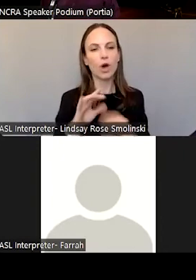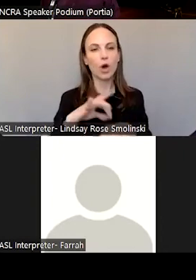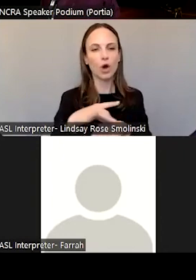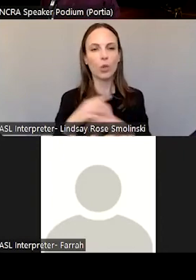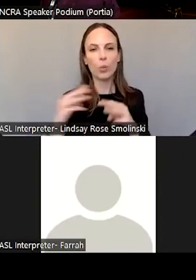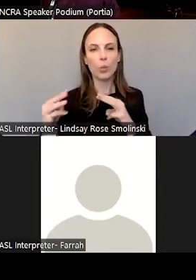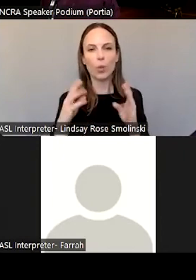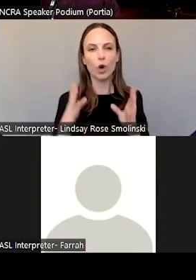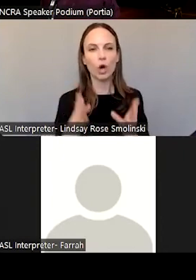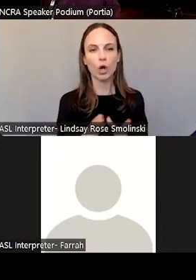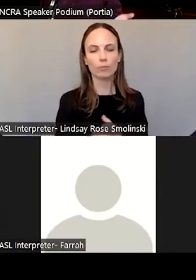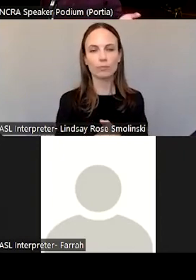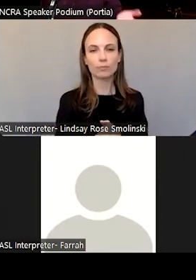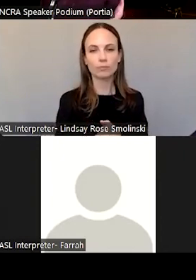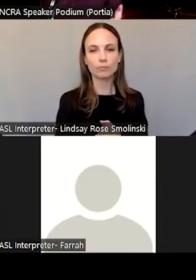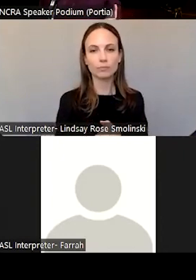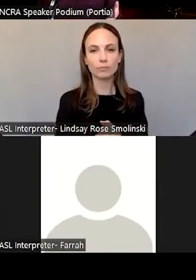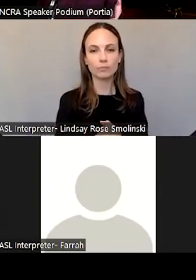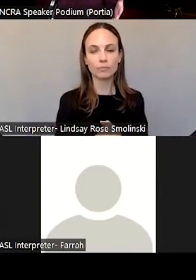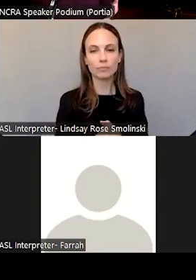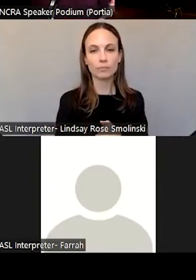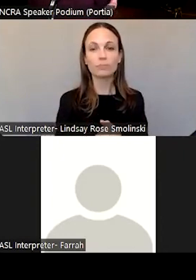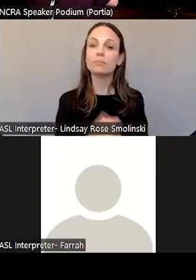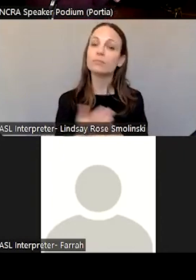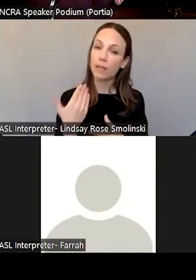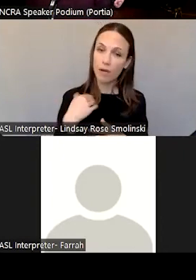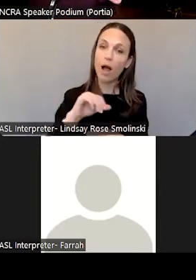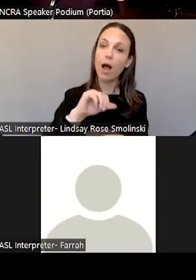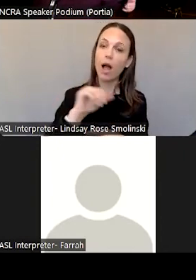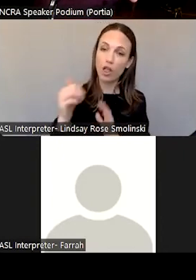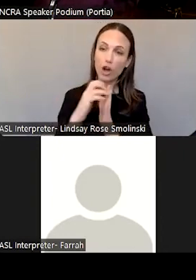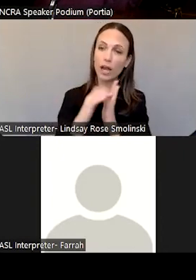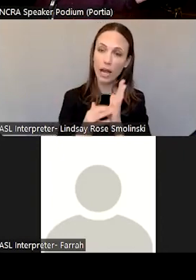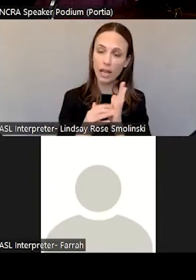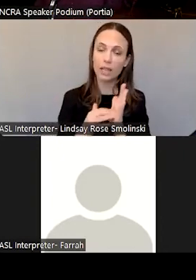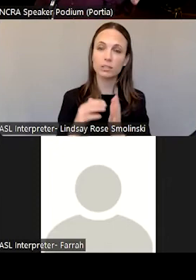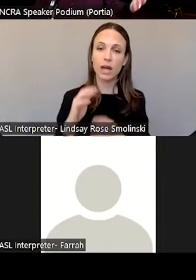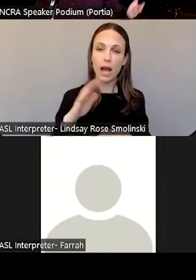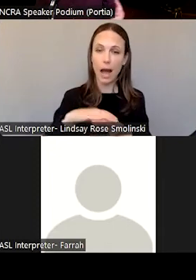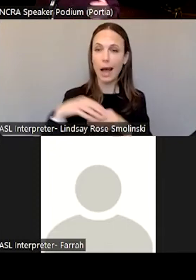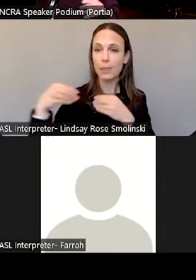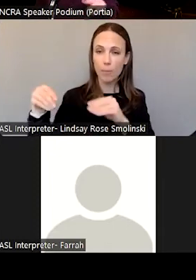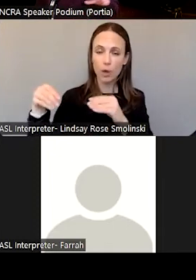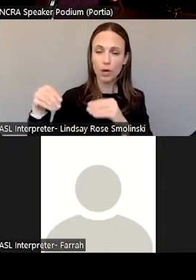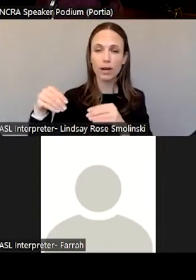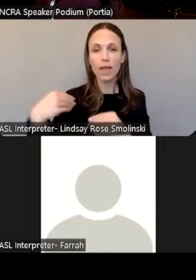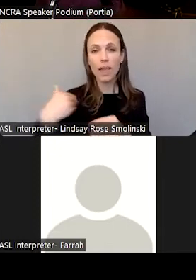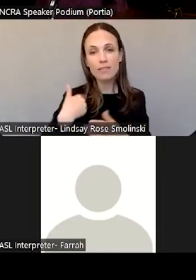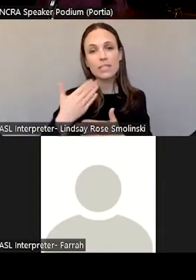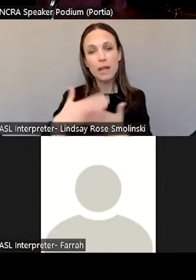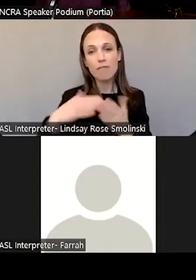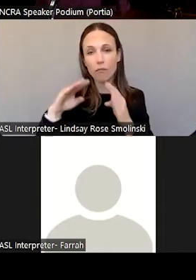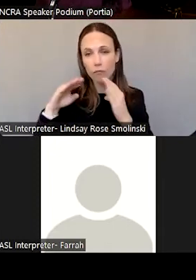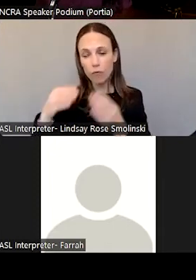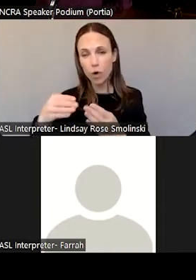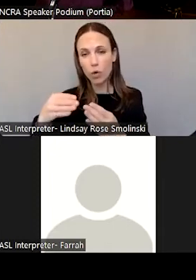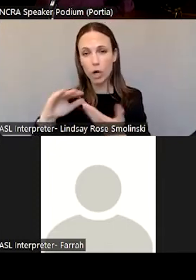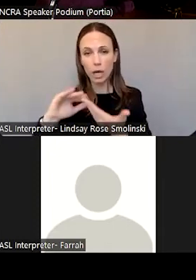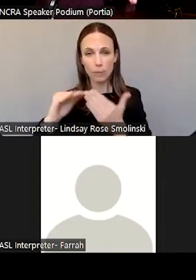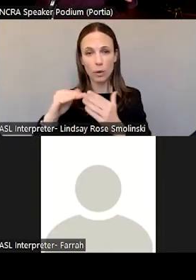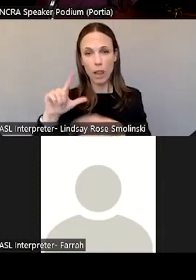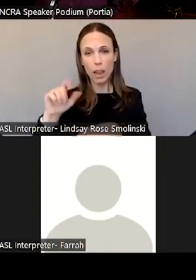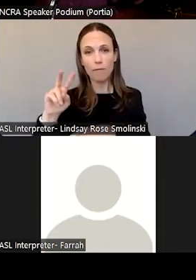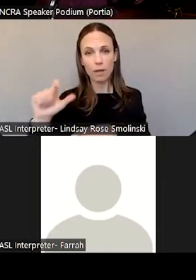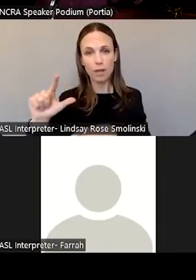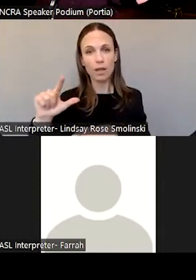warrior. Now, there are other carbon calculators, of course, on the market, and there are ones that are focused at the community